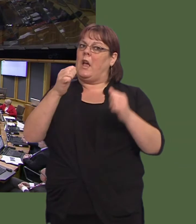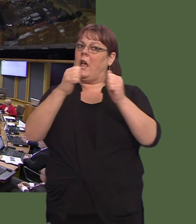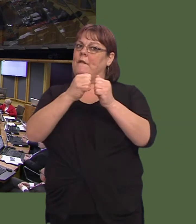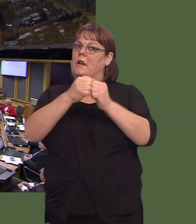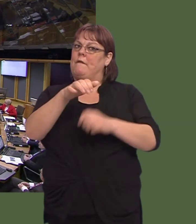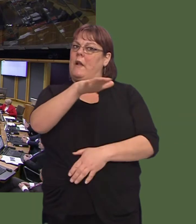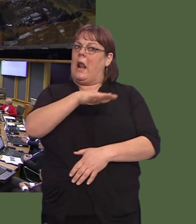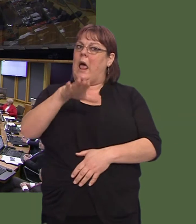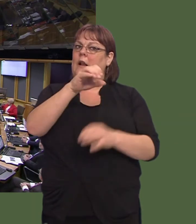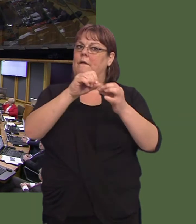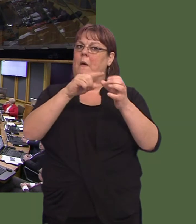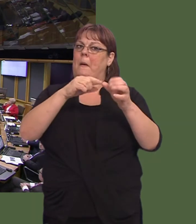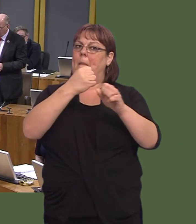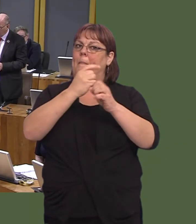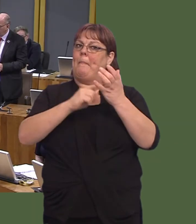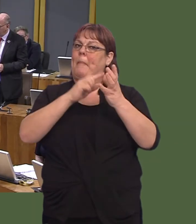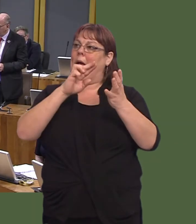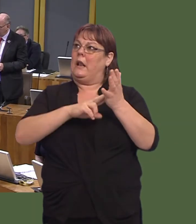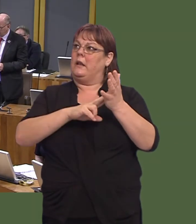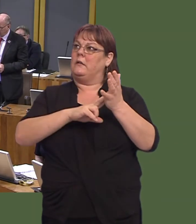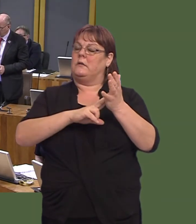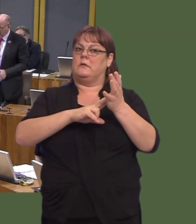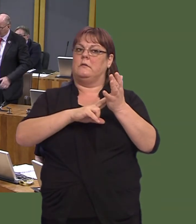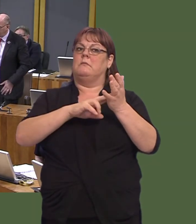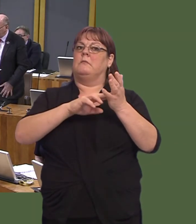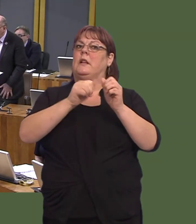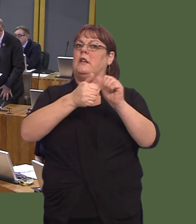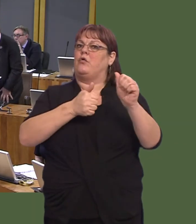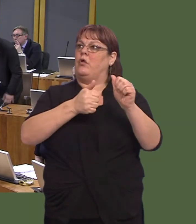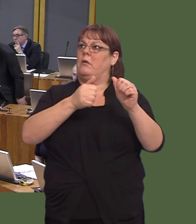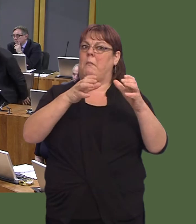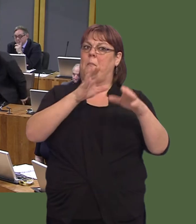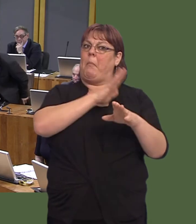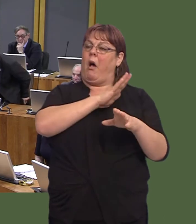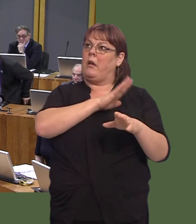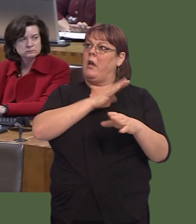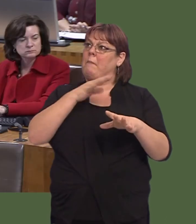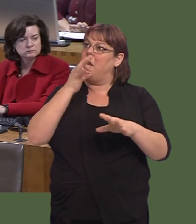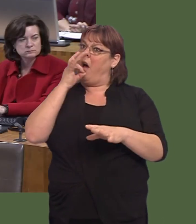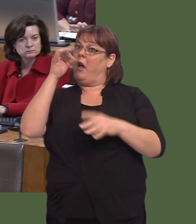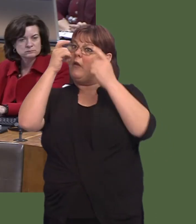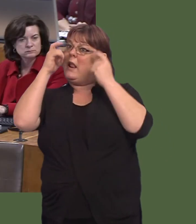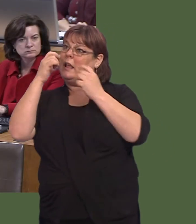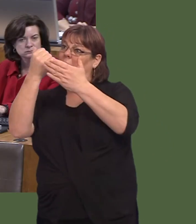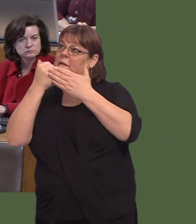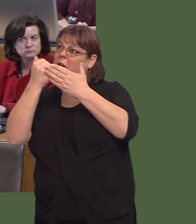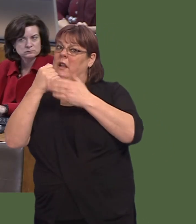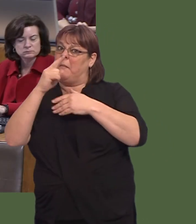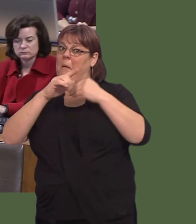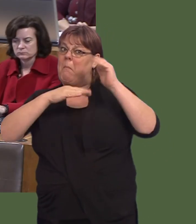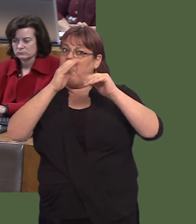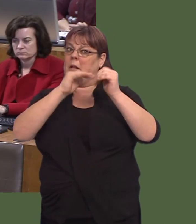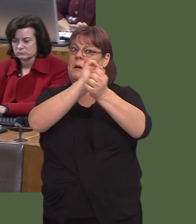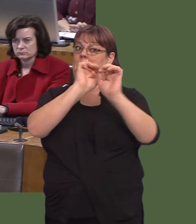covenant that exists on land in Baglan Industrial Park, on which the Ministry of Justice wishes to build a new prison? Well, as the member will be aware, this question relates to legal information